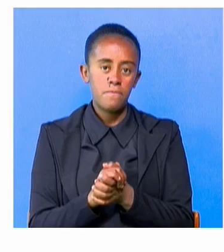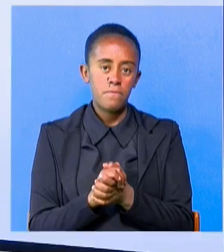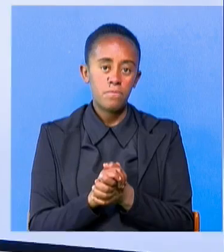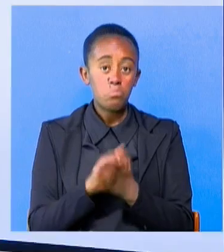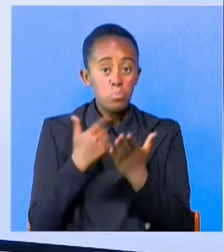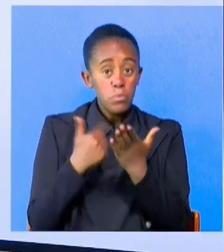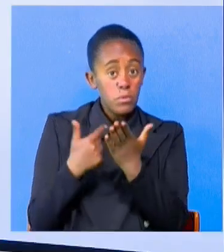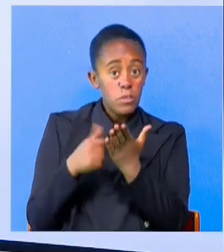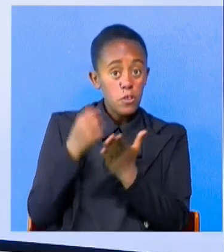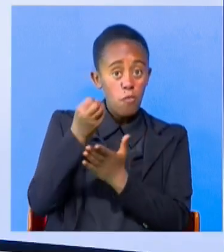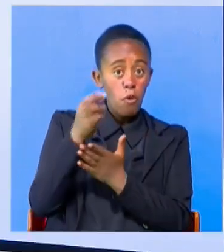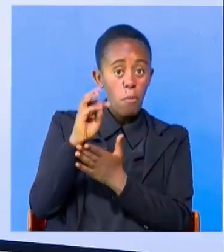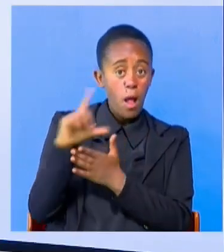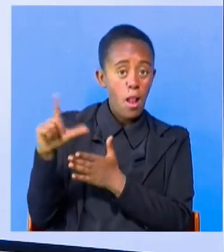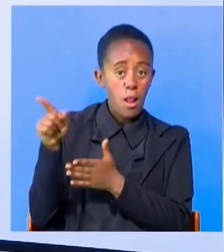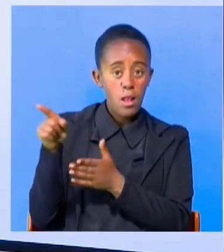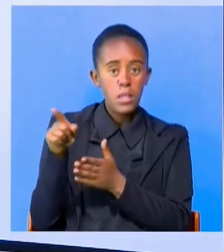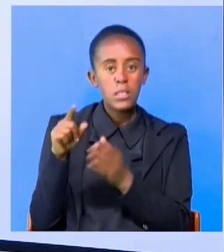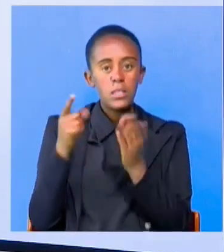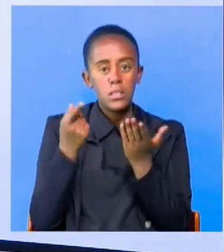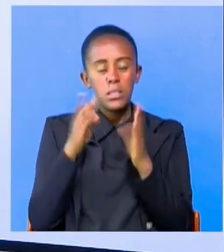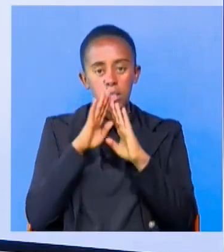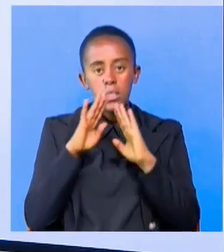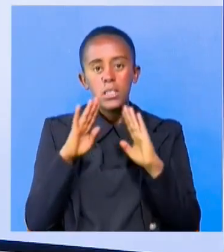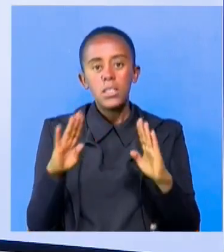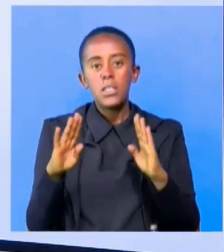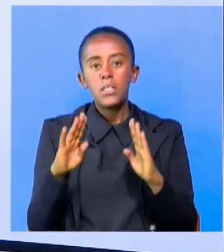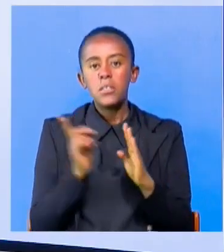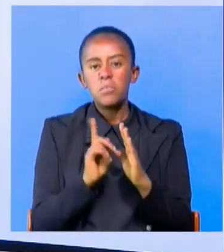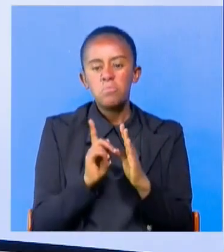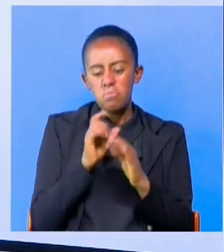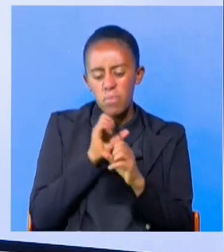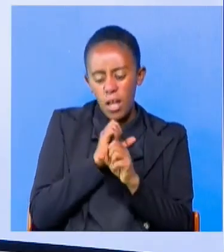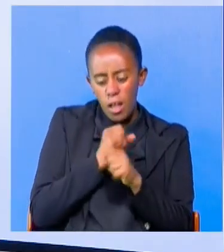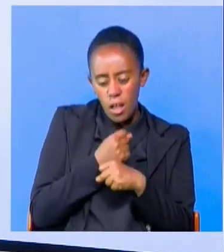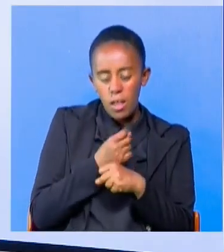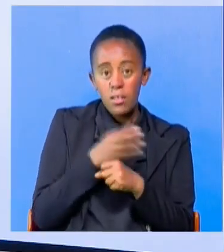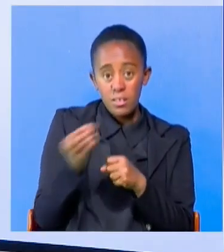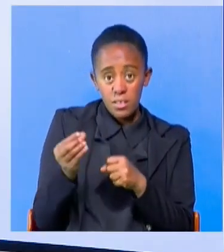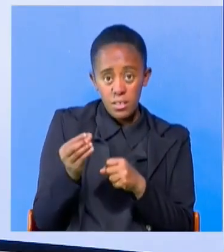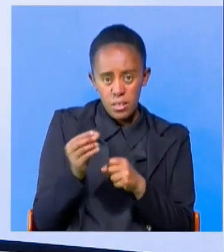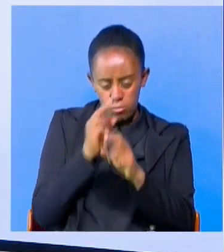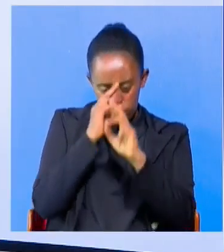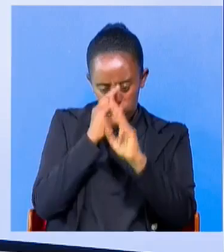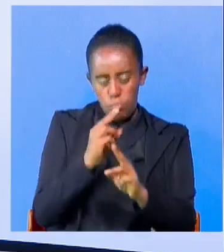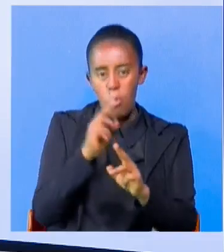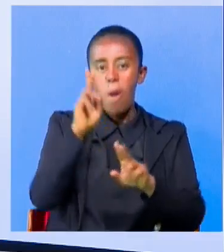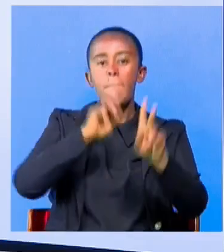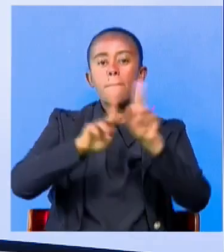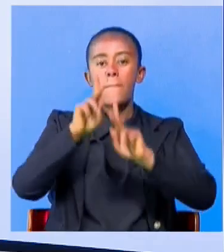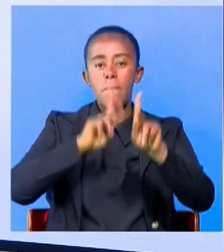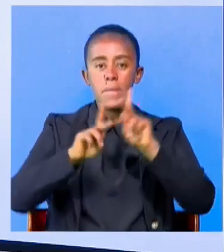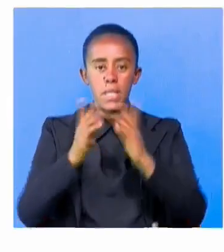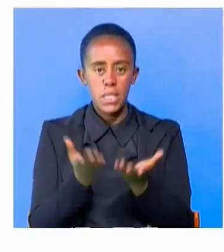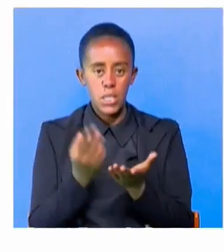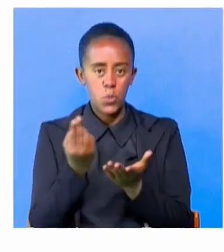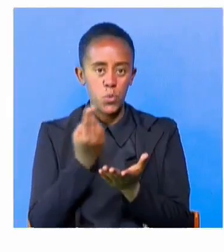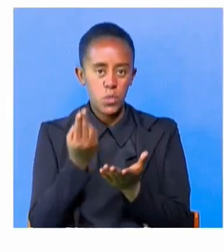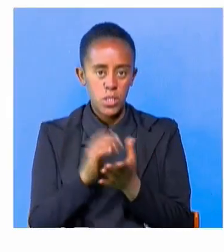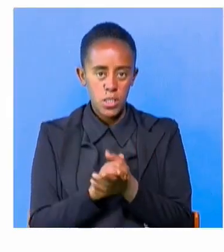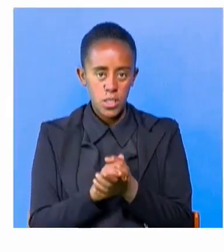This formal greeting is used for elderly and respected peoples.